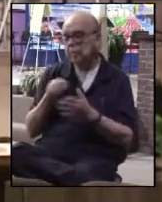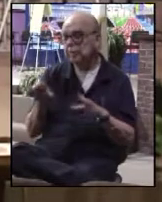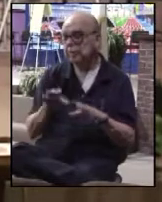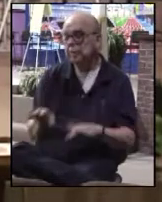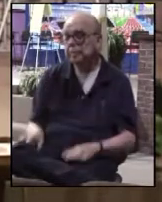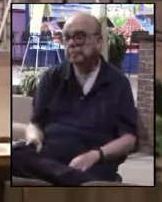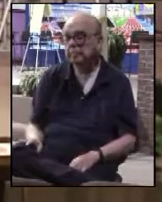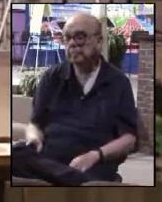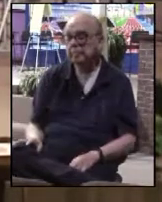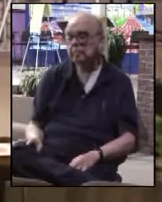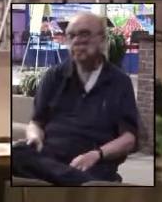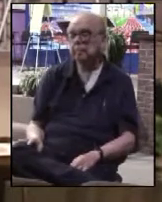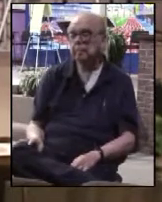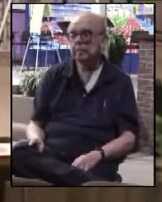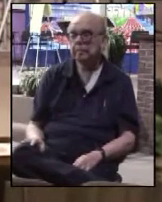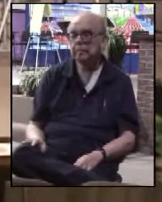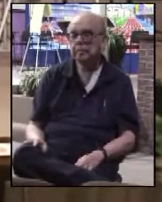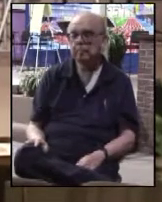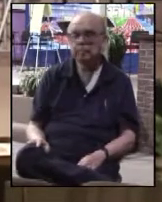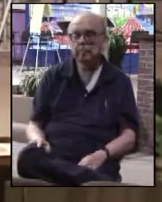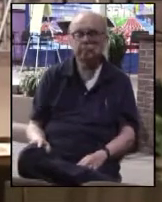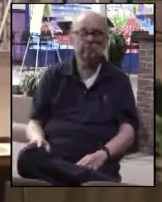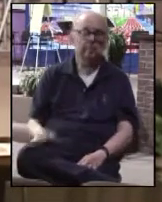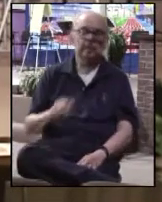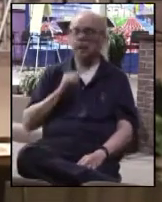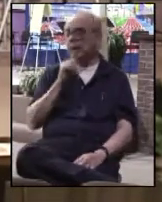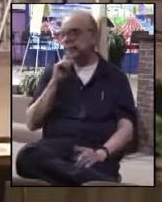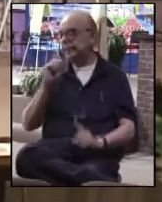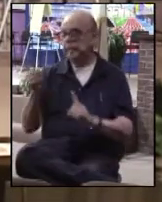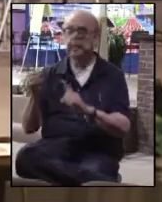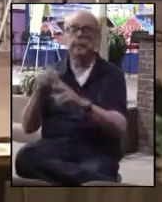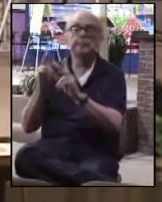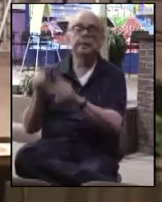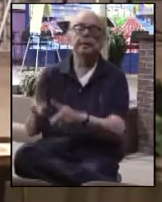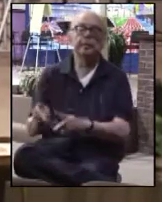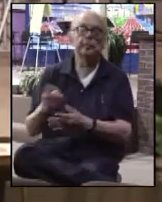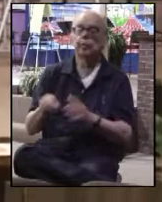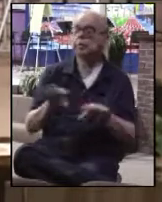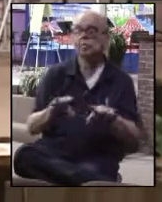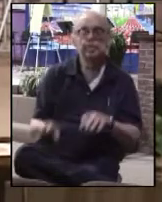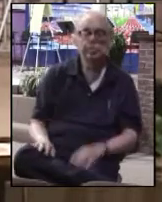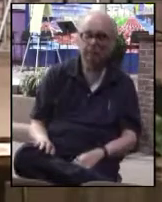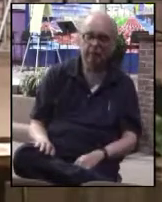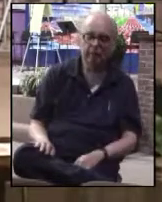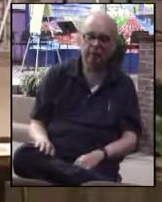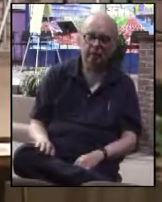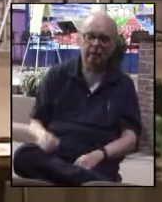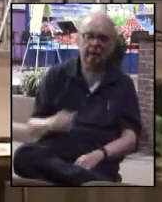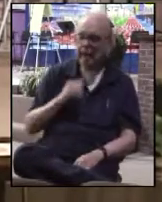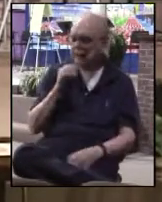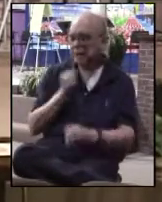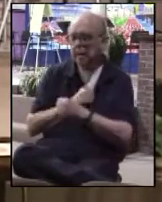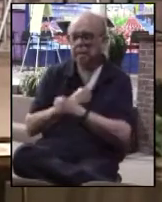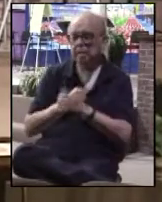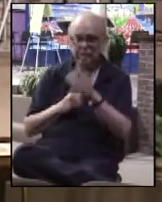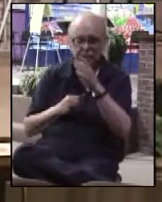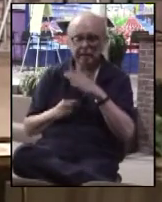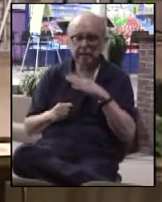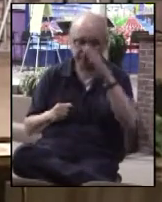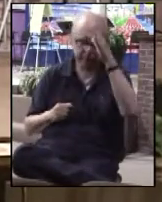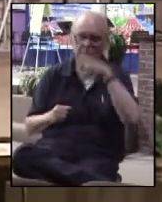not go tell everybody else what you're doing that's not love ladies and gentlemen